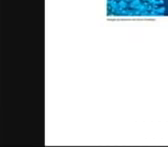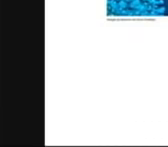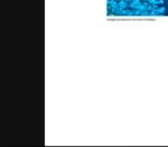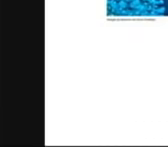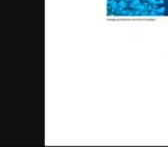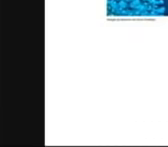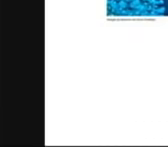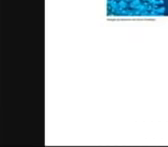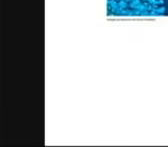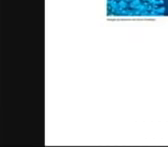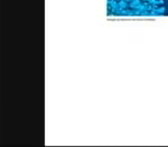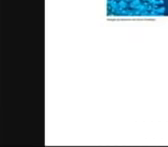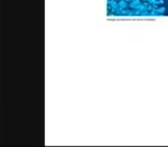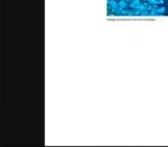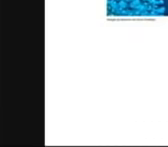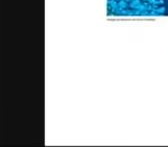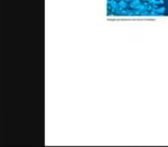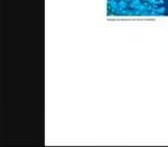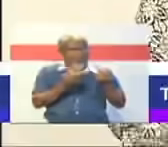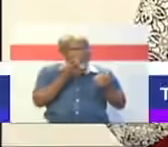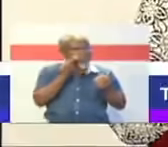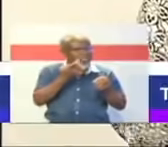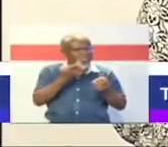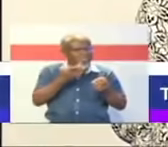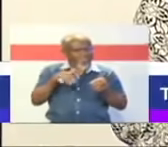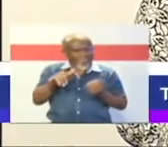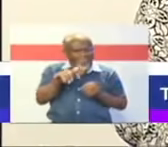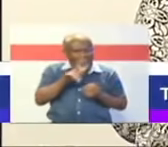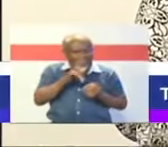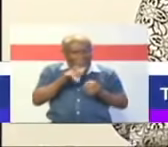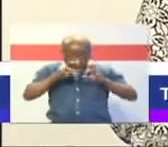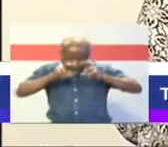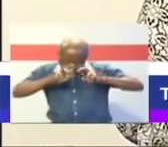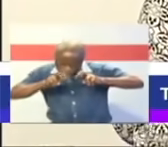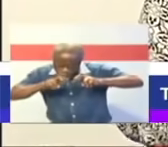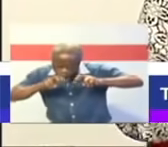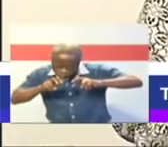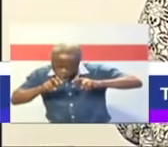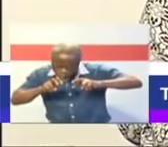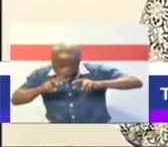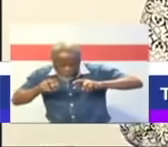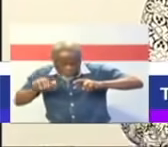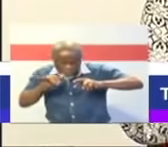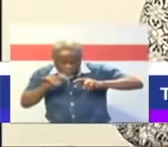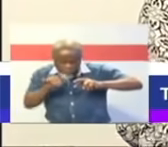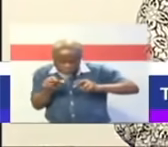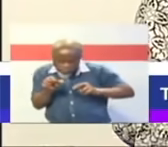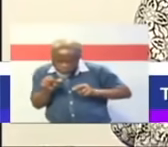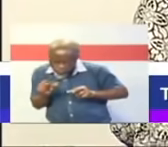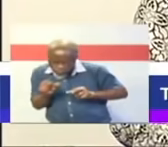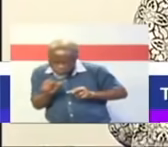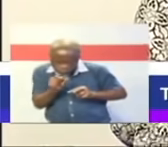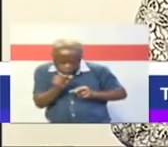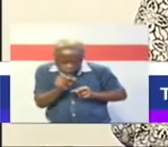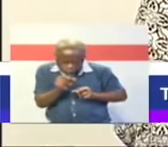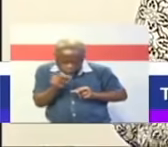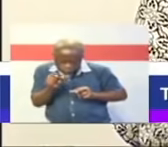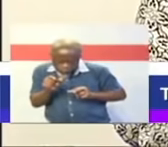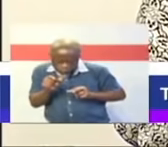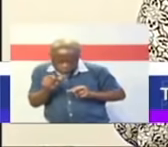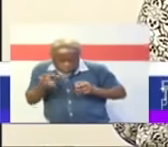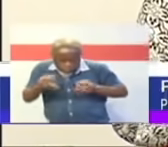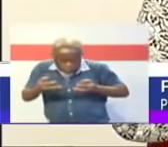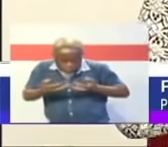about genome sequencing like putting together a jigsaw puzzle. If you're able to extract enough pieces of the virus's